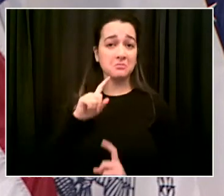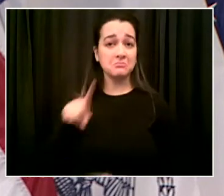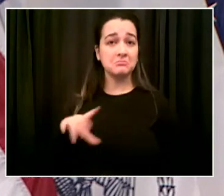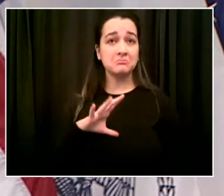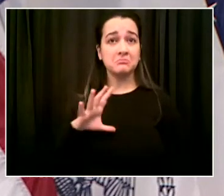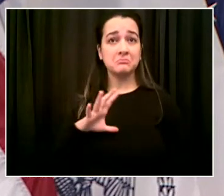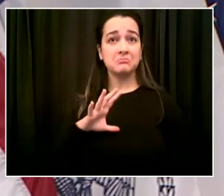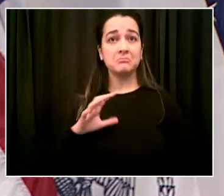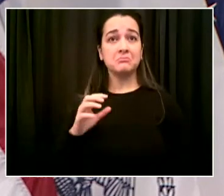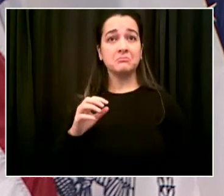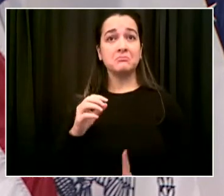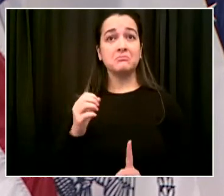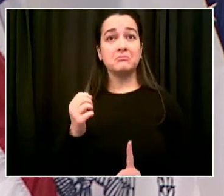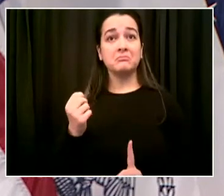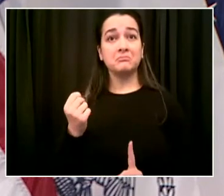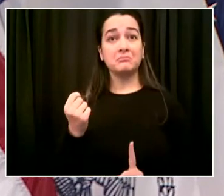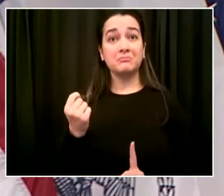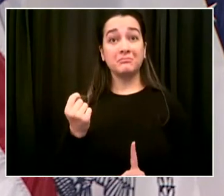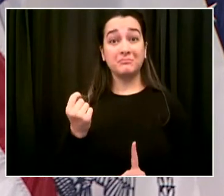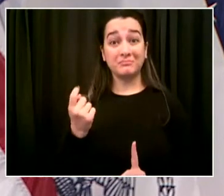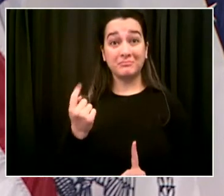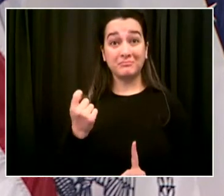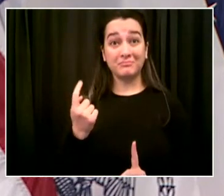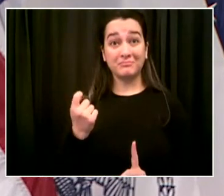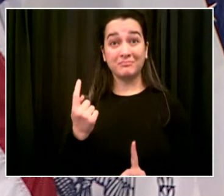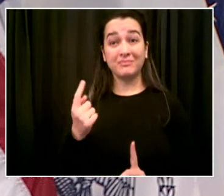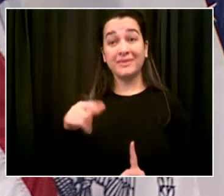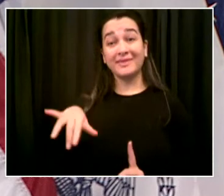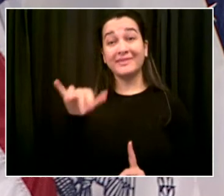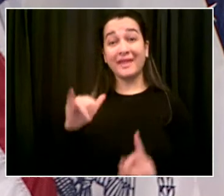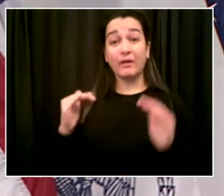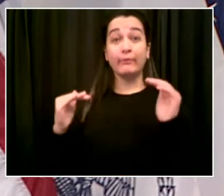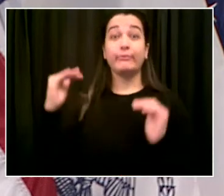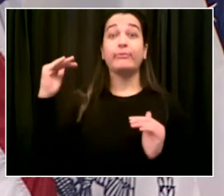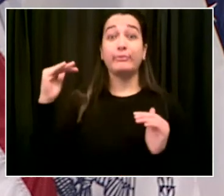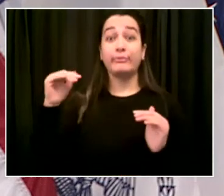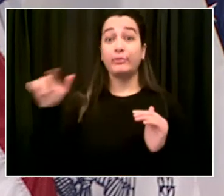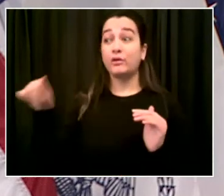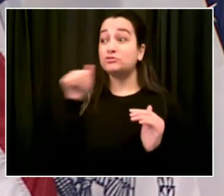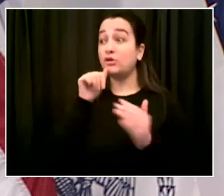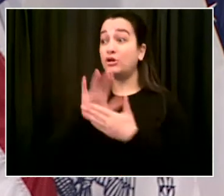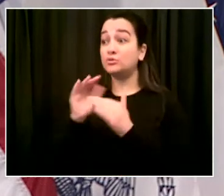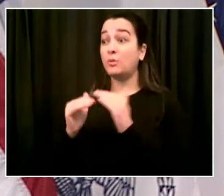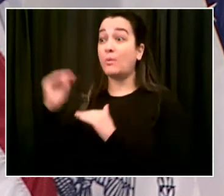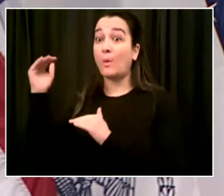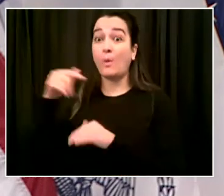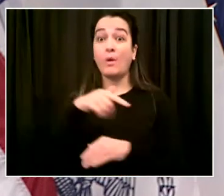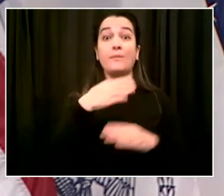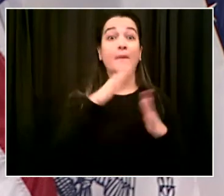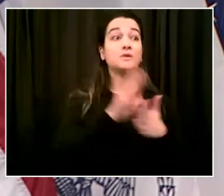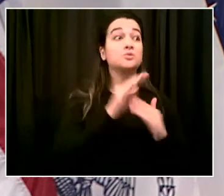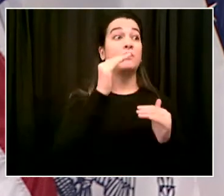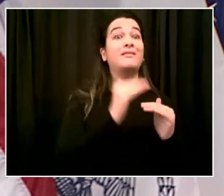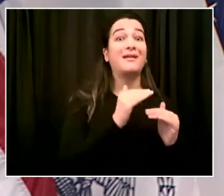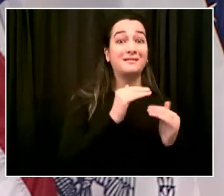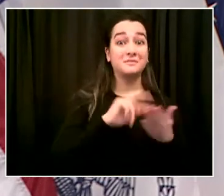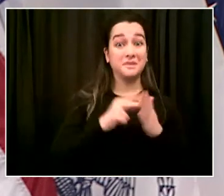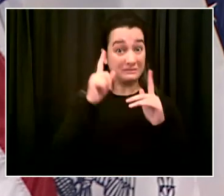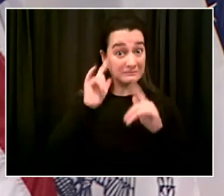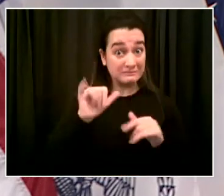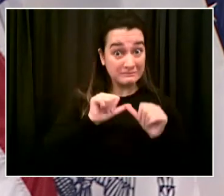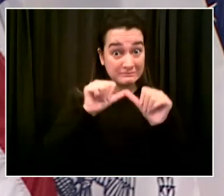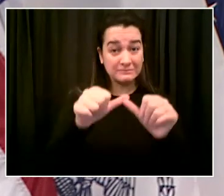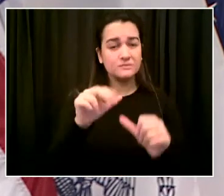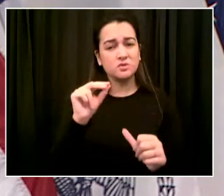a global pandemic and the absolute dislocation of our entire society. I don't think we have anything we can draw from this information